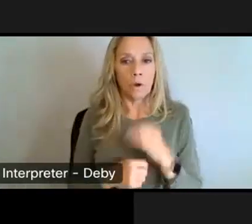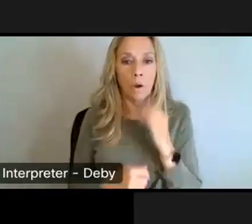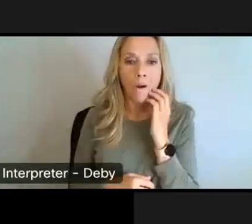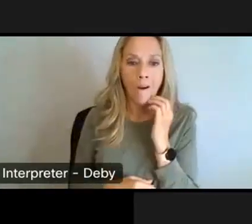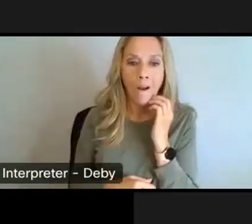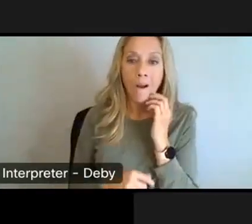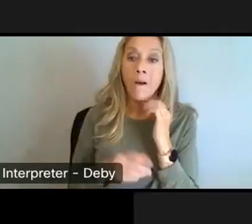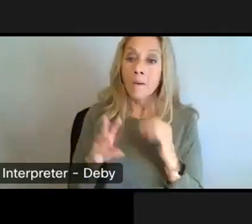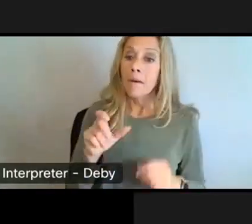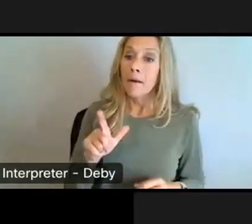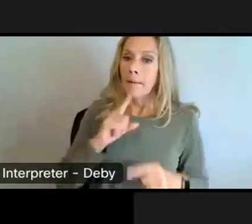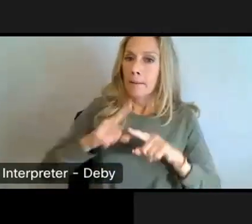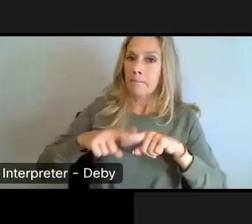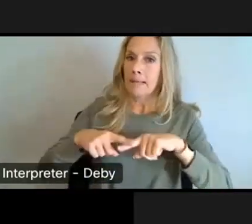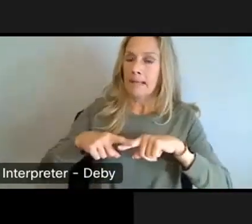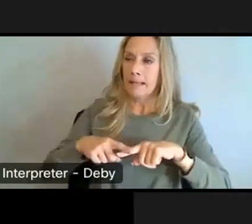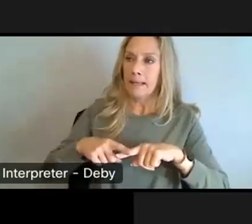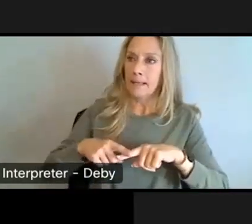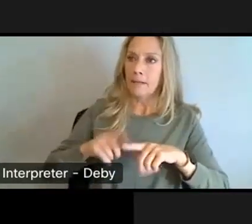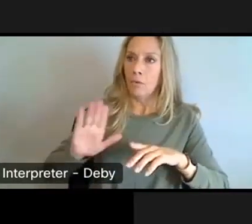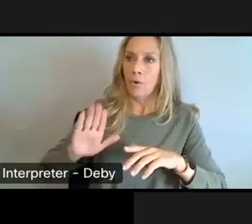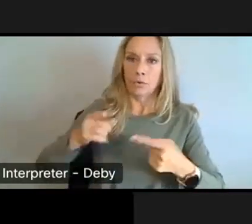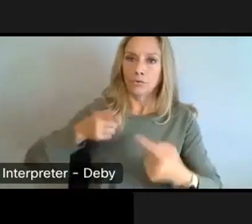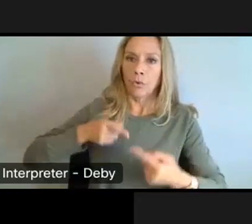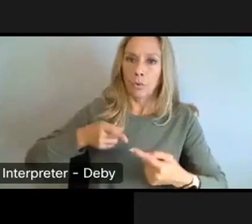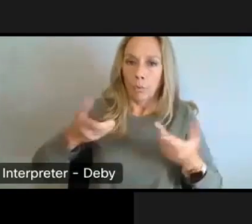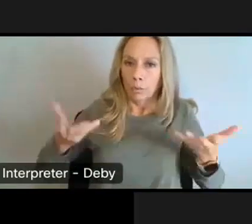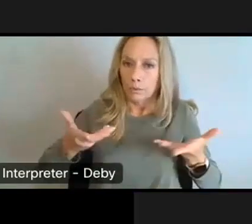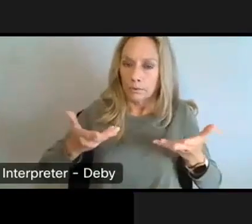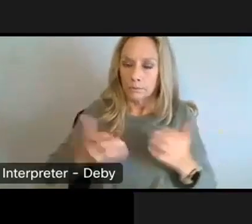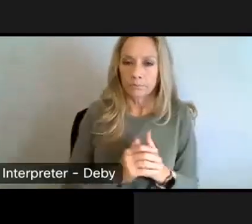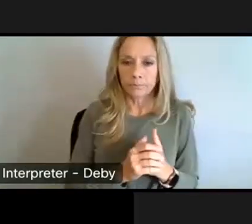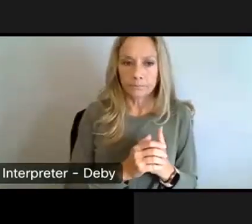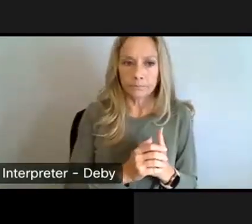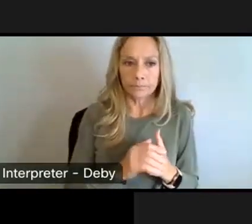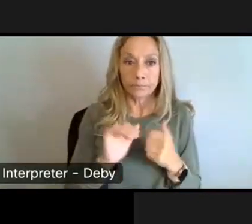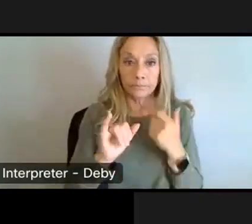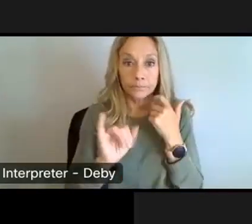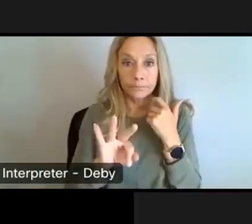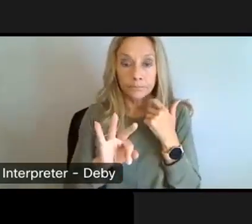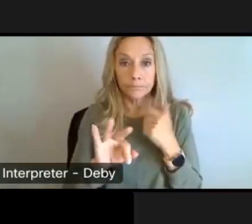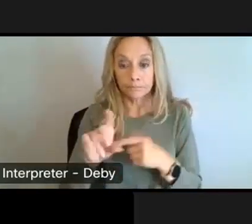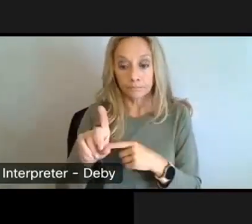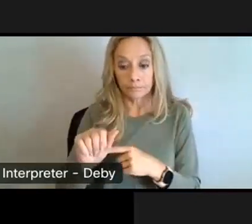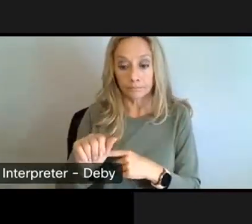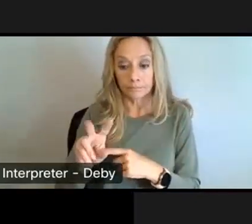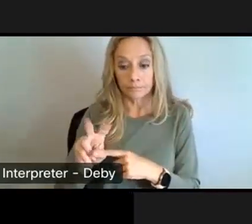Well, I mean, it depends how they're struggling. If they're a disabled